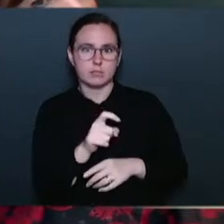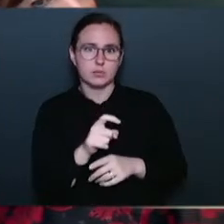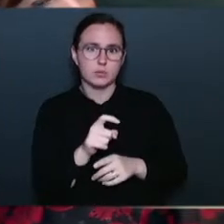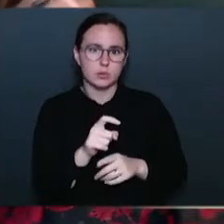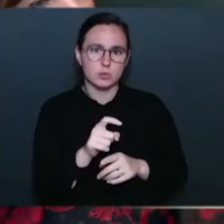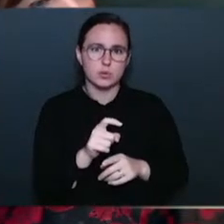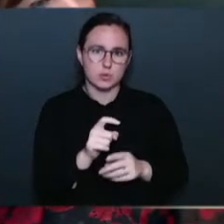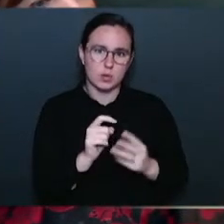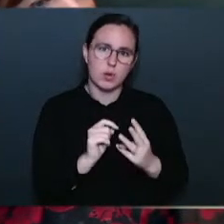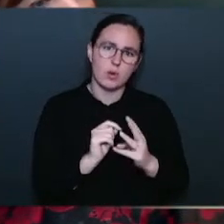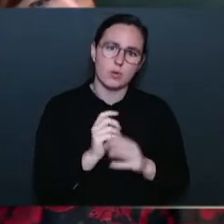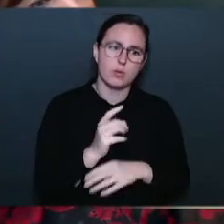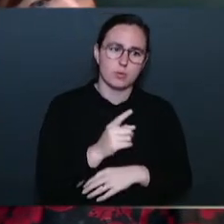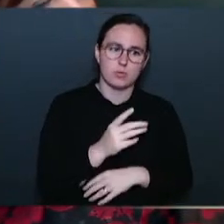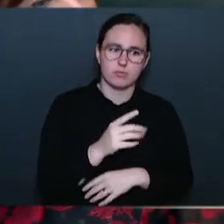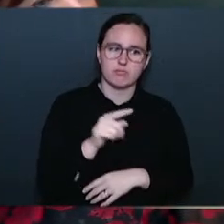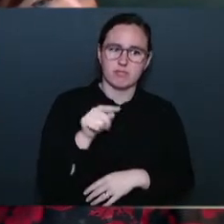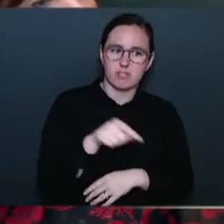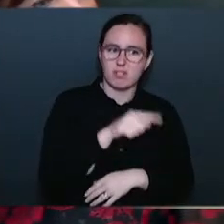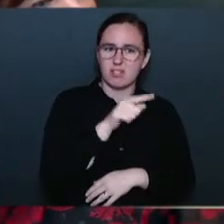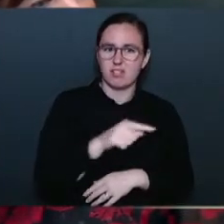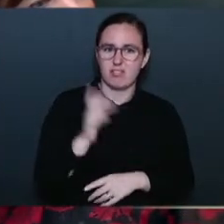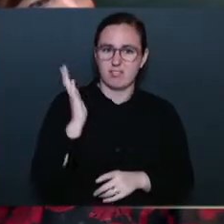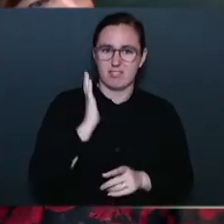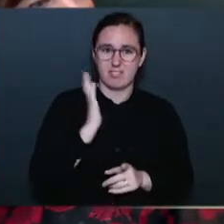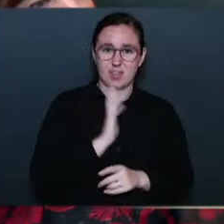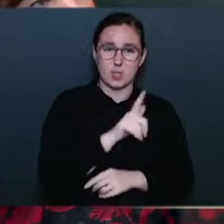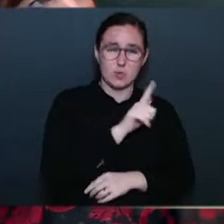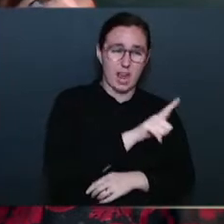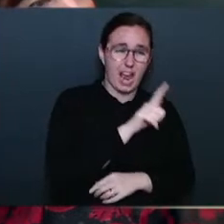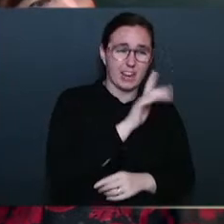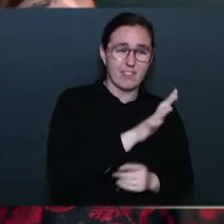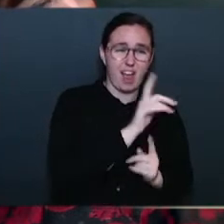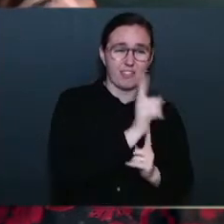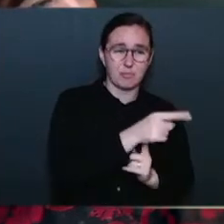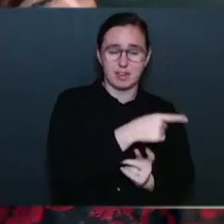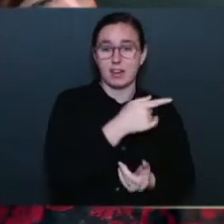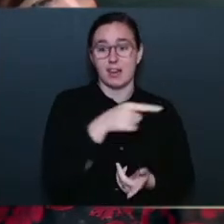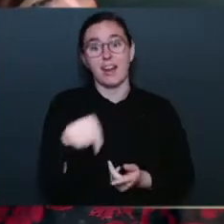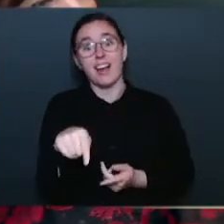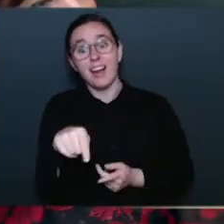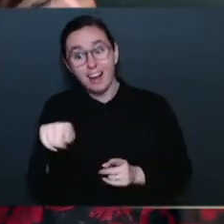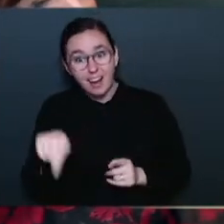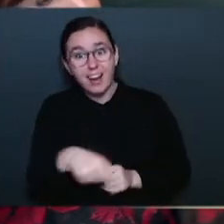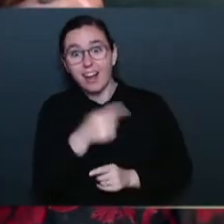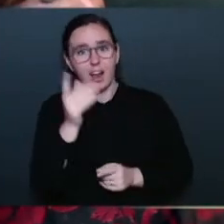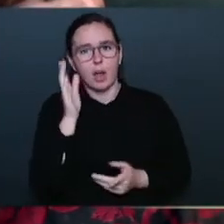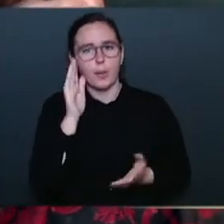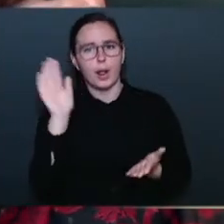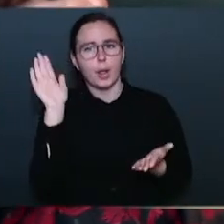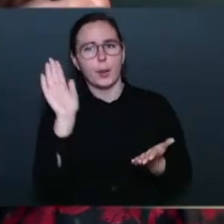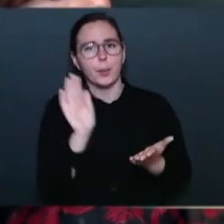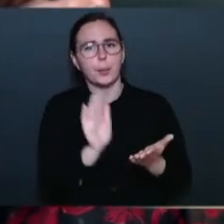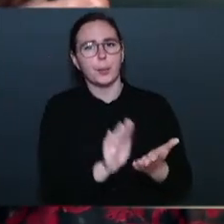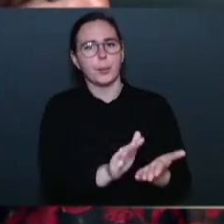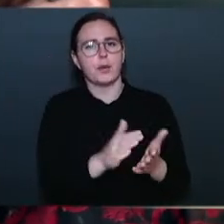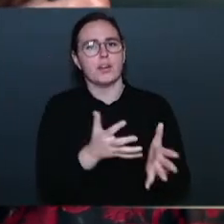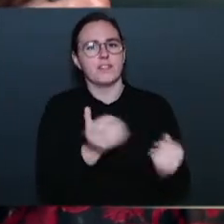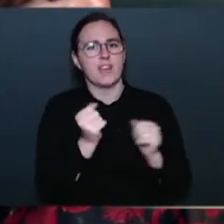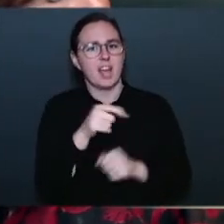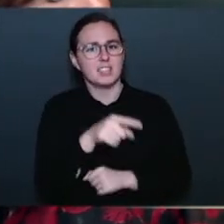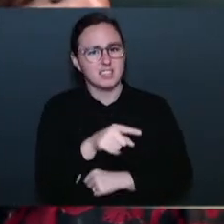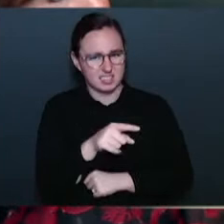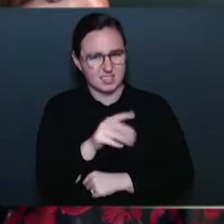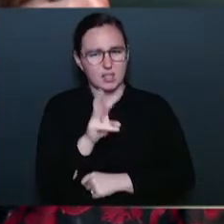now looking forward to the West Lake being completed which will allow us to get to windsport in 15 minutes to the minister of transportation and economic